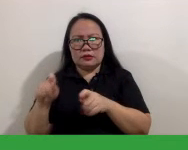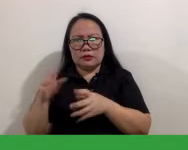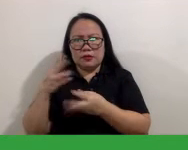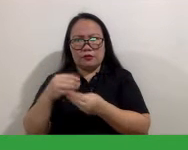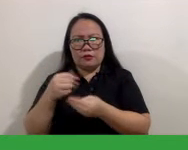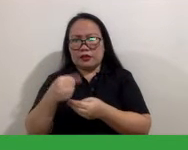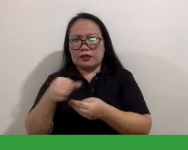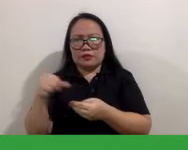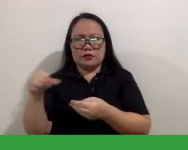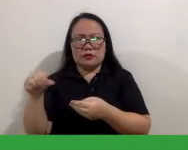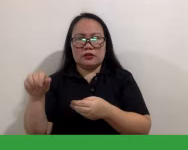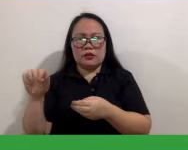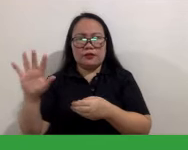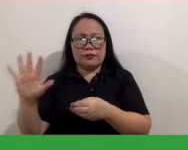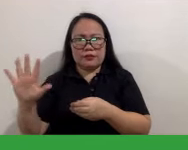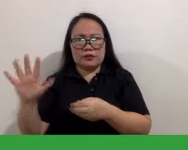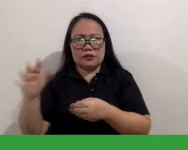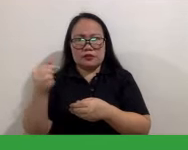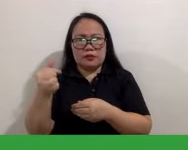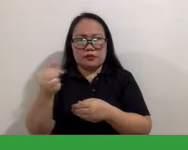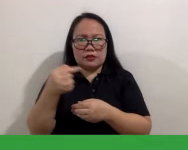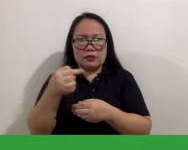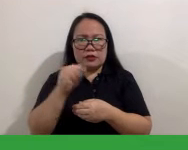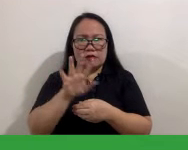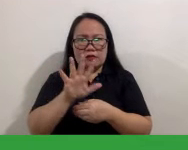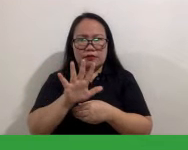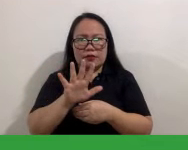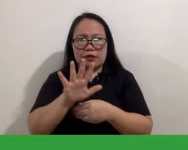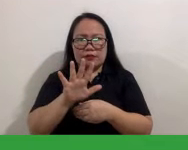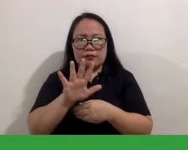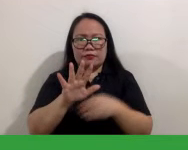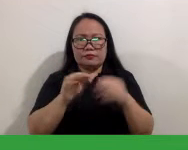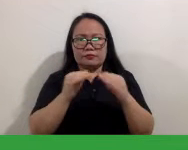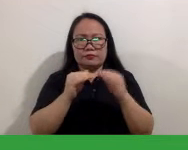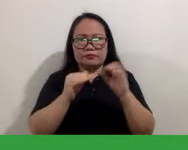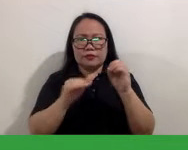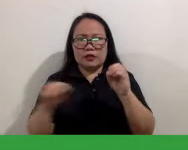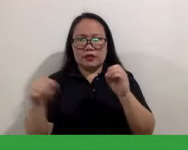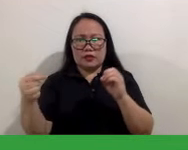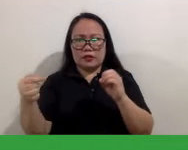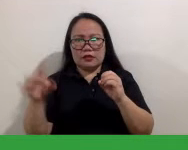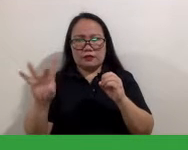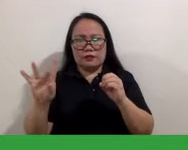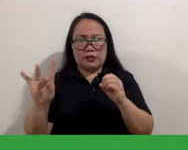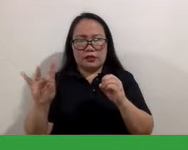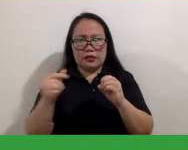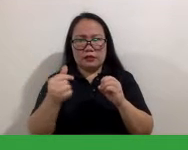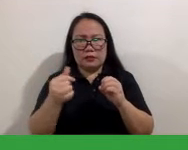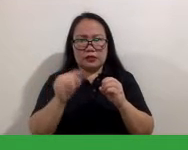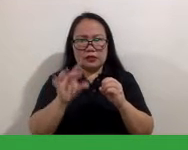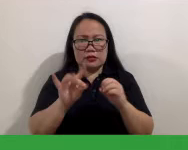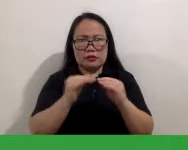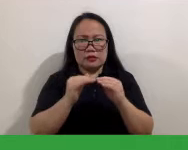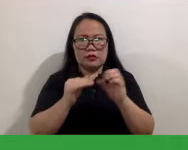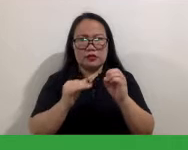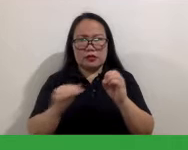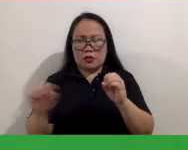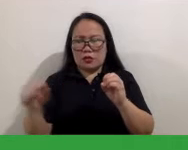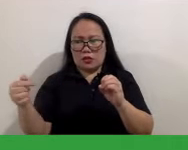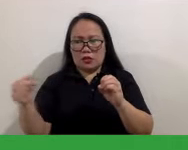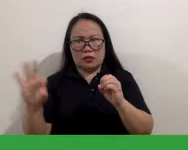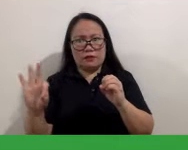this is positive 5, this is negative 5, this is negative 8, positive 8, negative